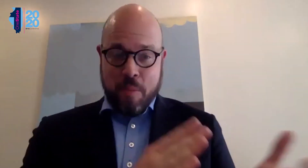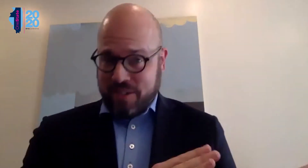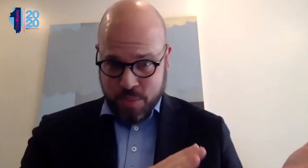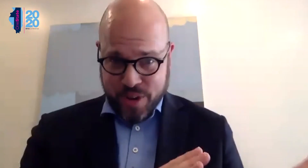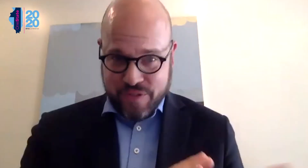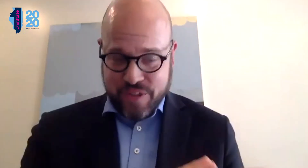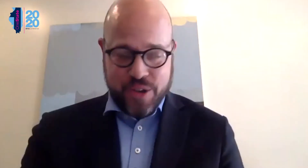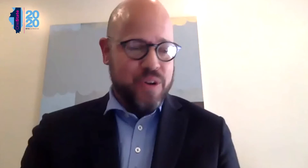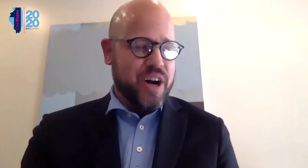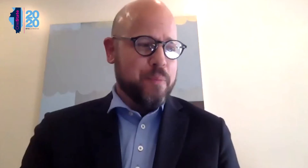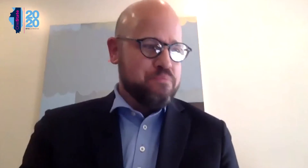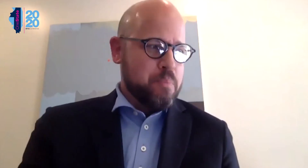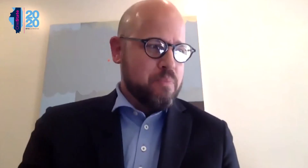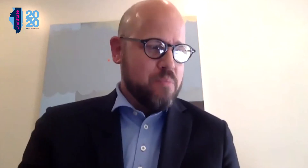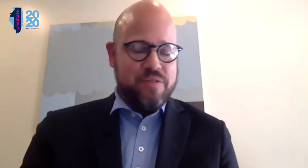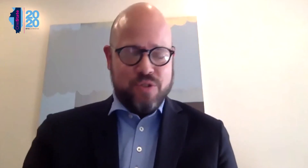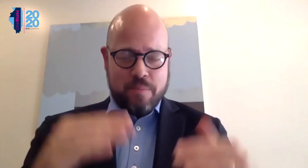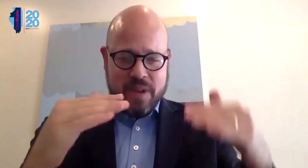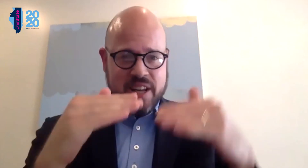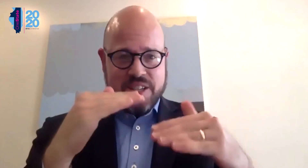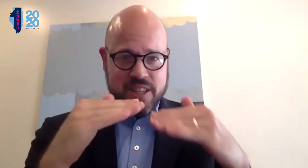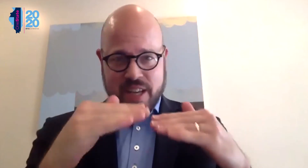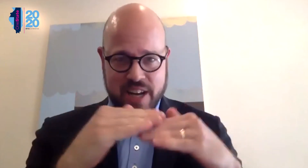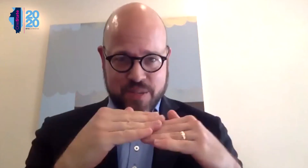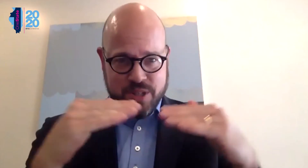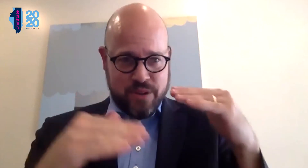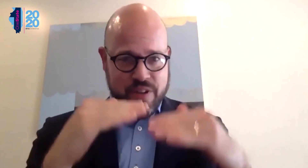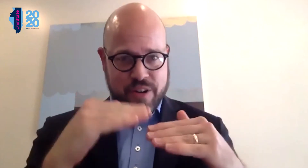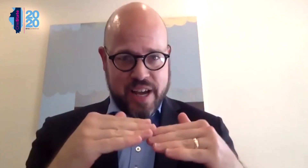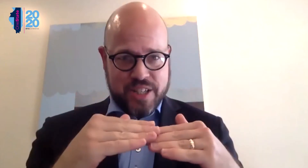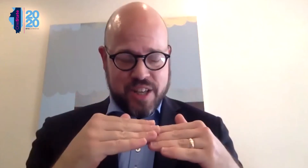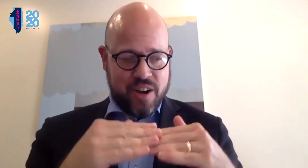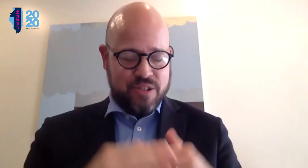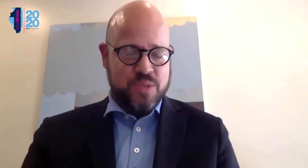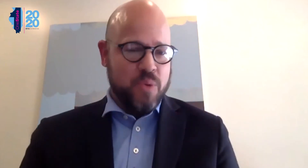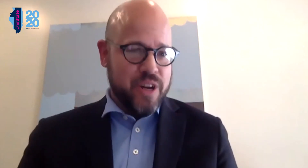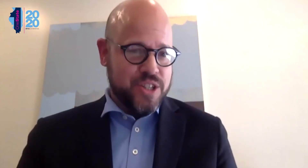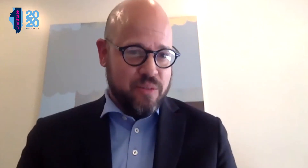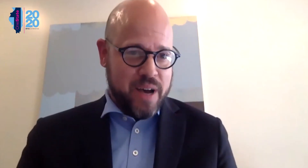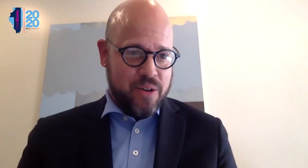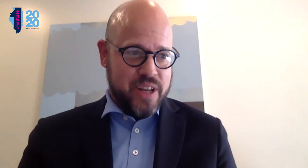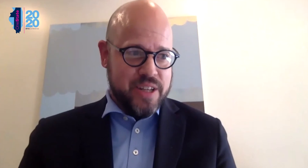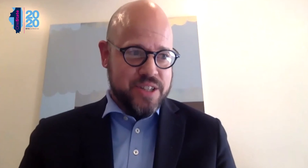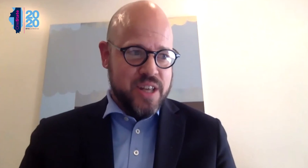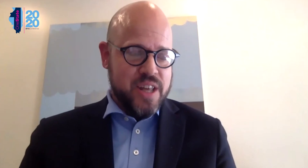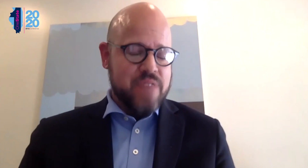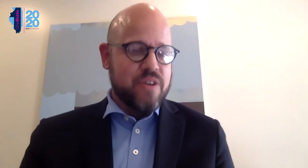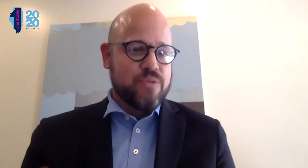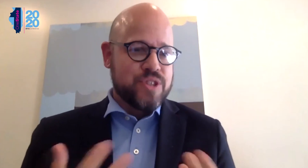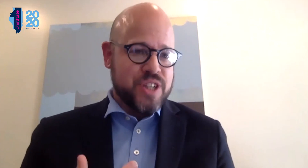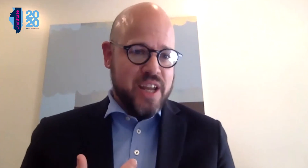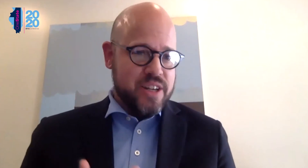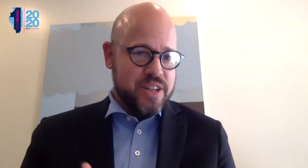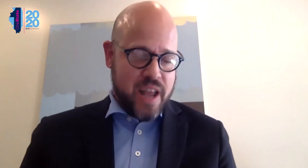As from a policy point of view, many of you may not see the connection between fair tax and the arts, but what it's all about is if